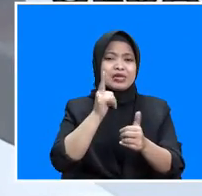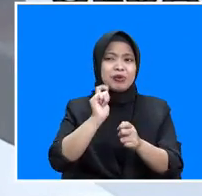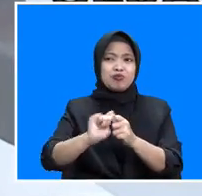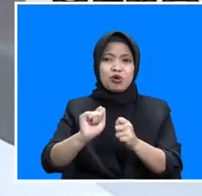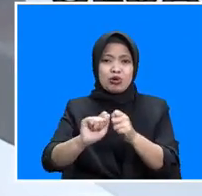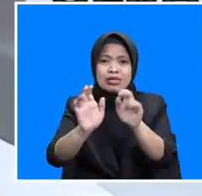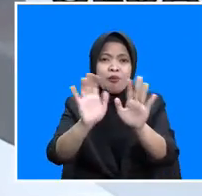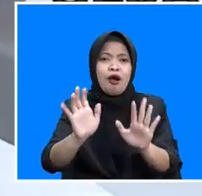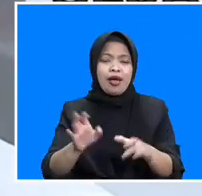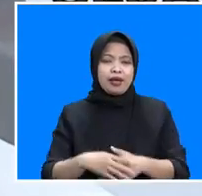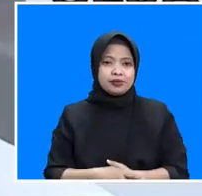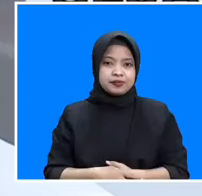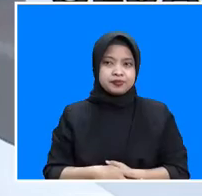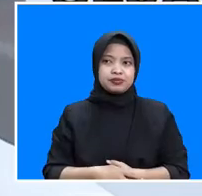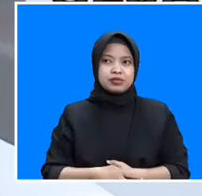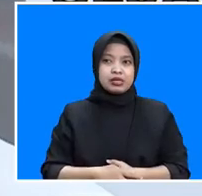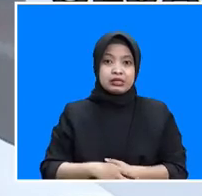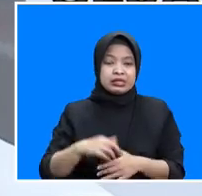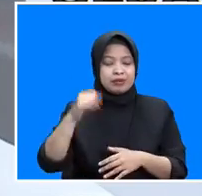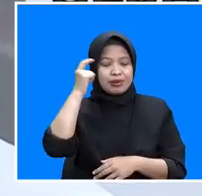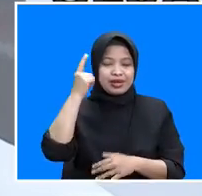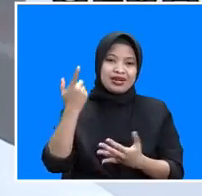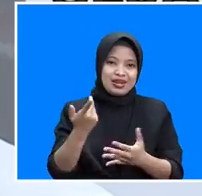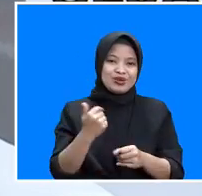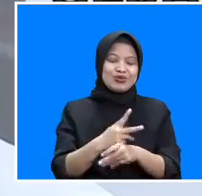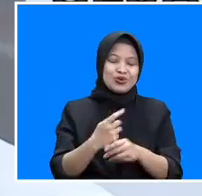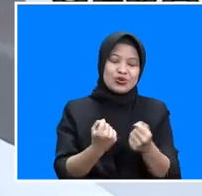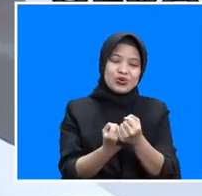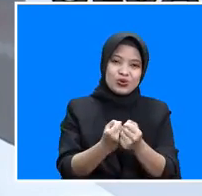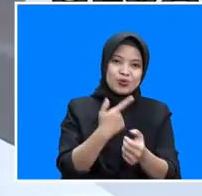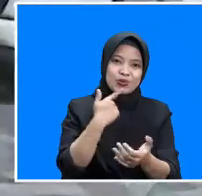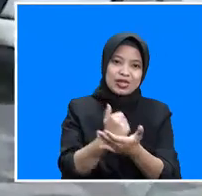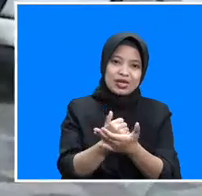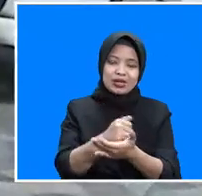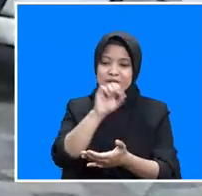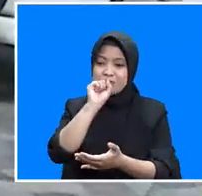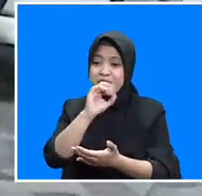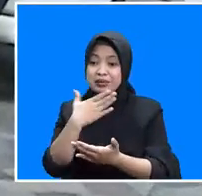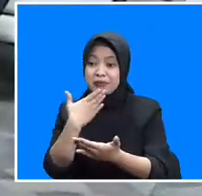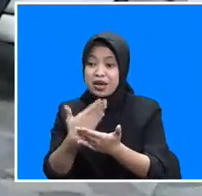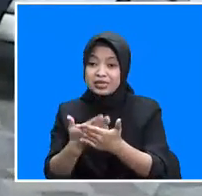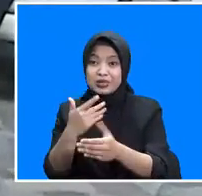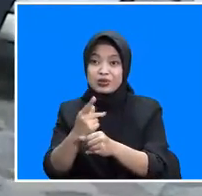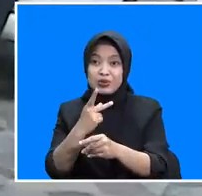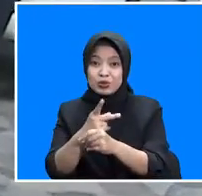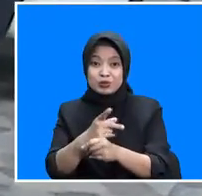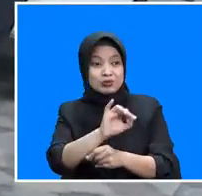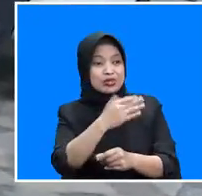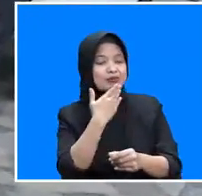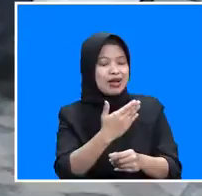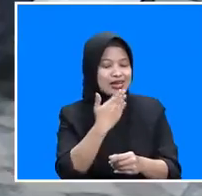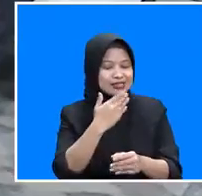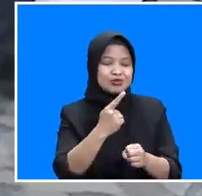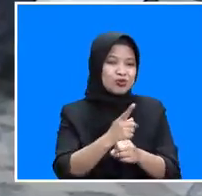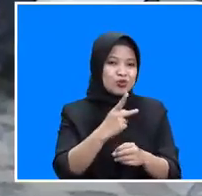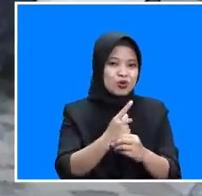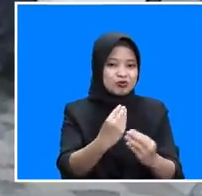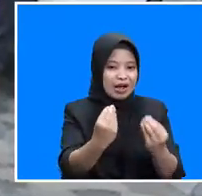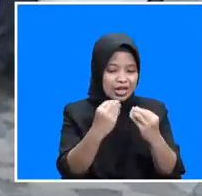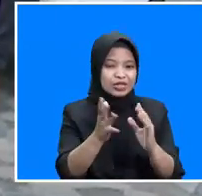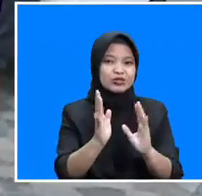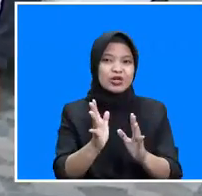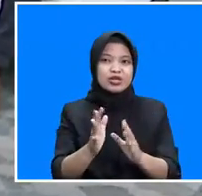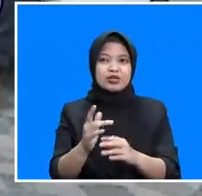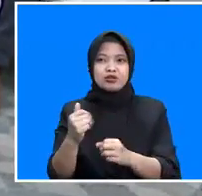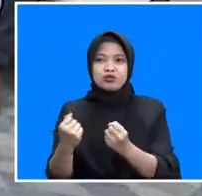So I think we just need to support teachers and thank them very much and encourage them to move ahead, you know, in a really, really positive way.